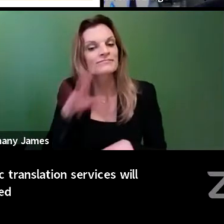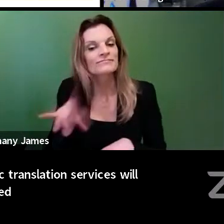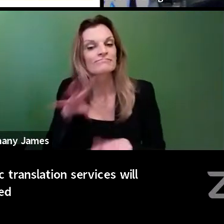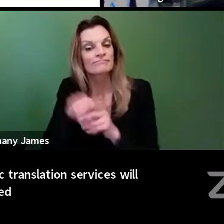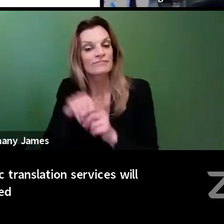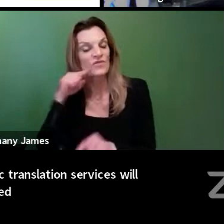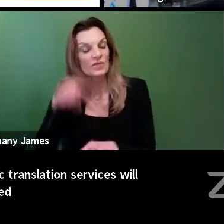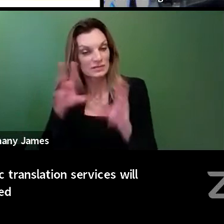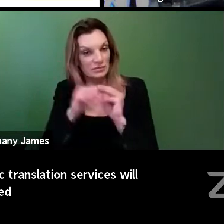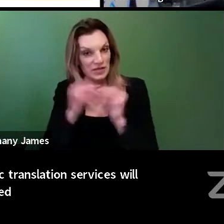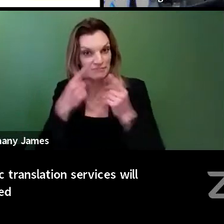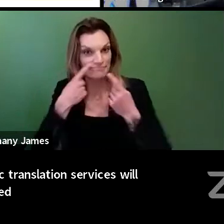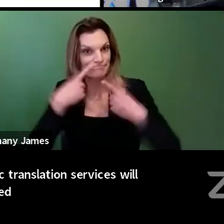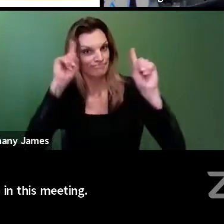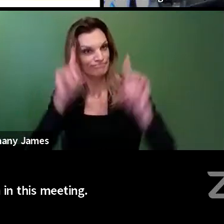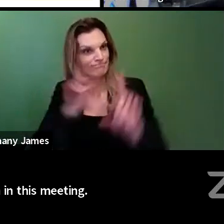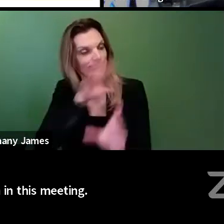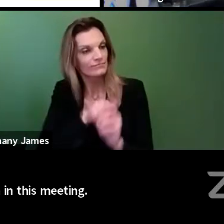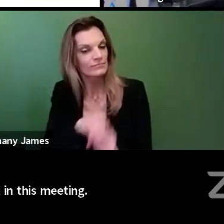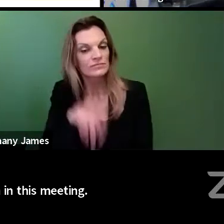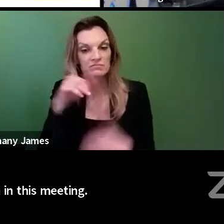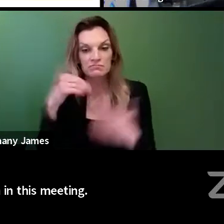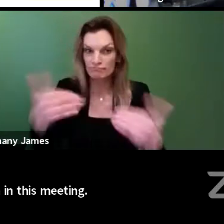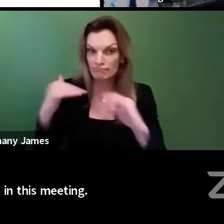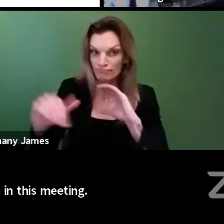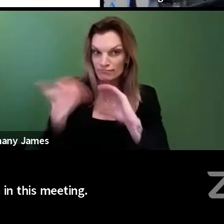meeting. Email us at